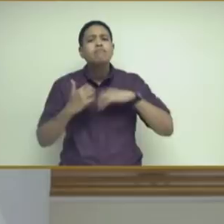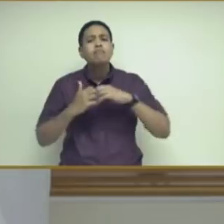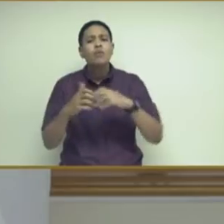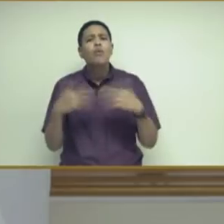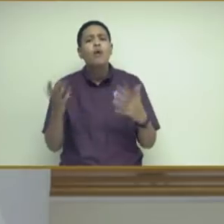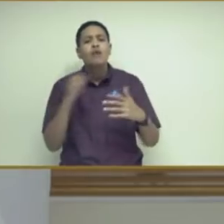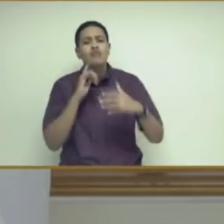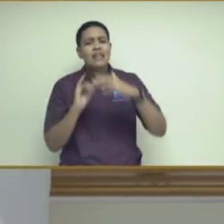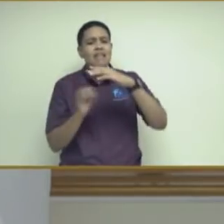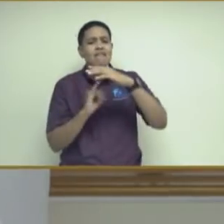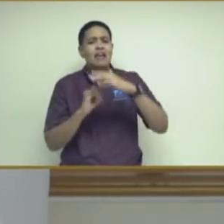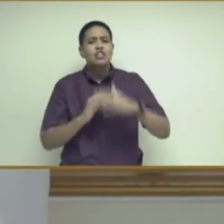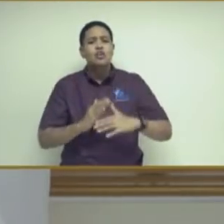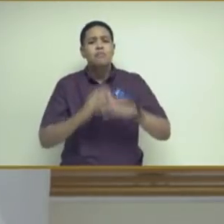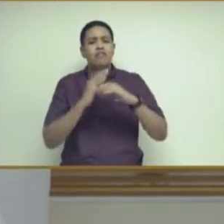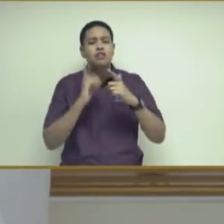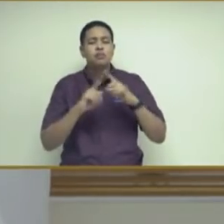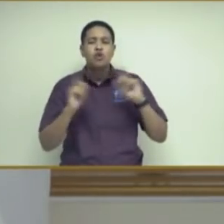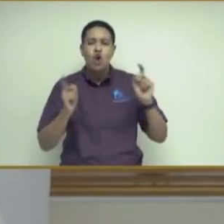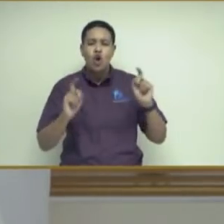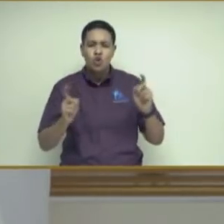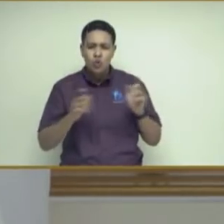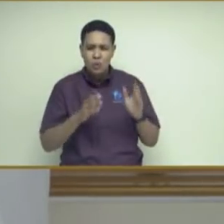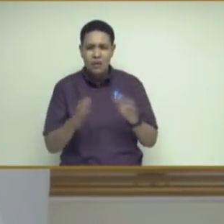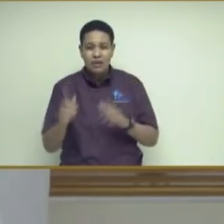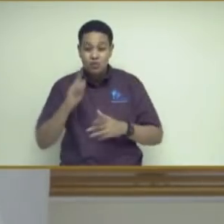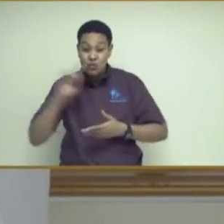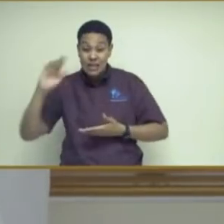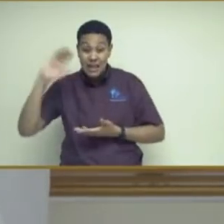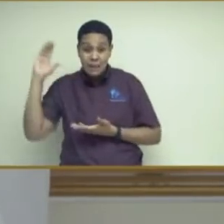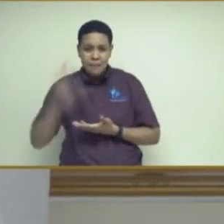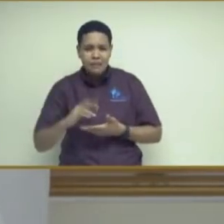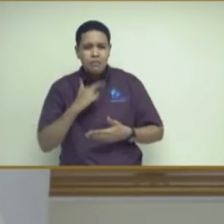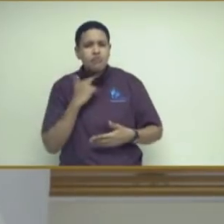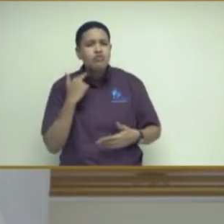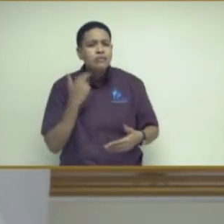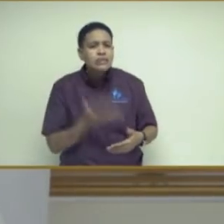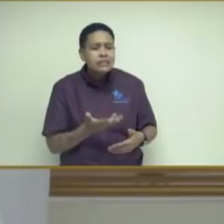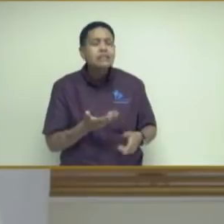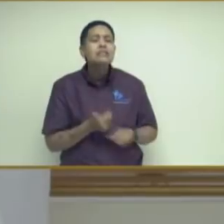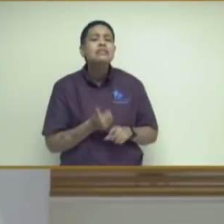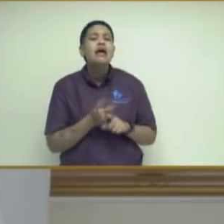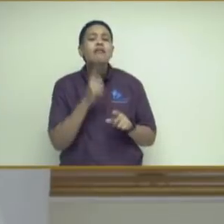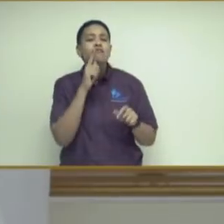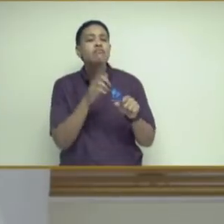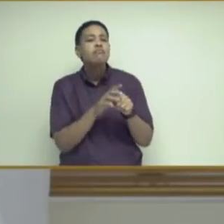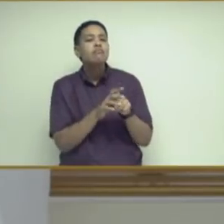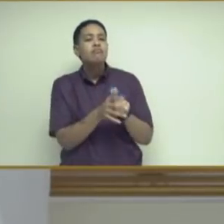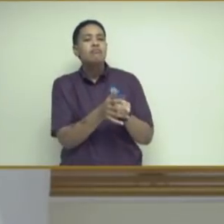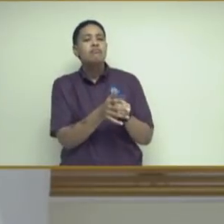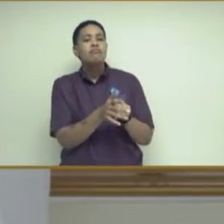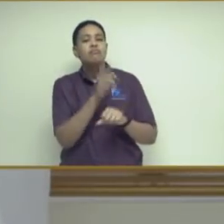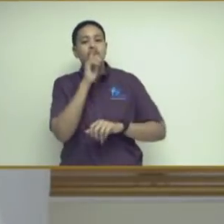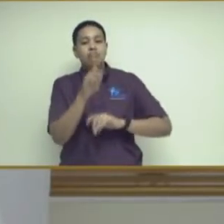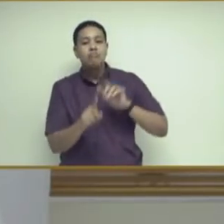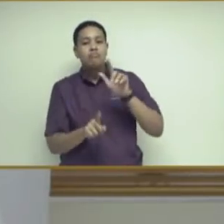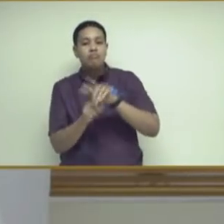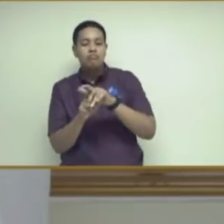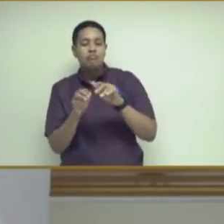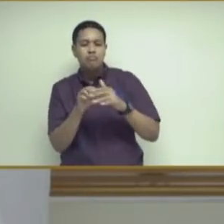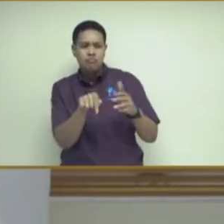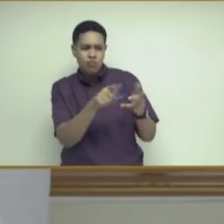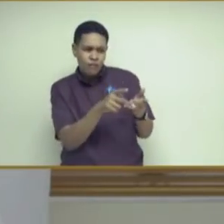the infection prevention and control mechanisms to minimize the risk of COVID coming into